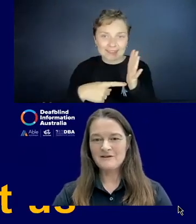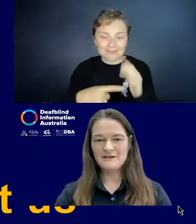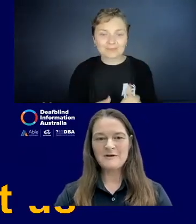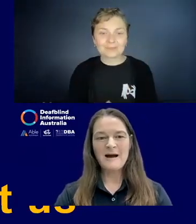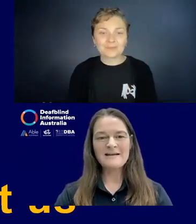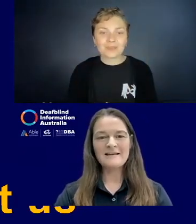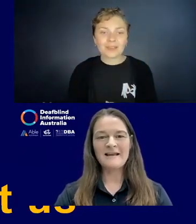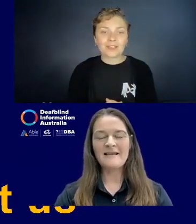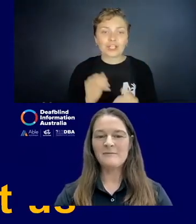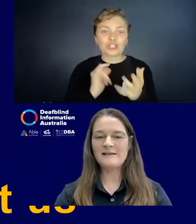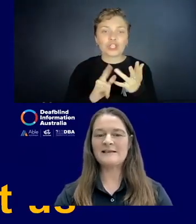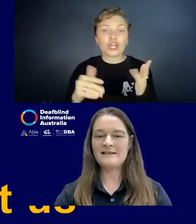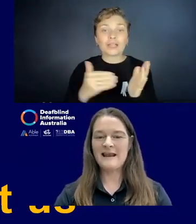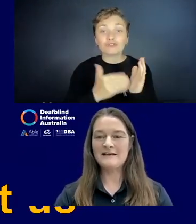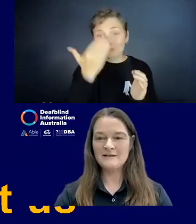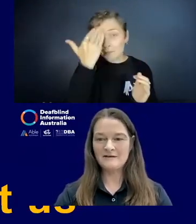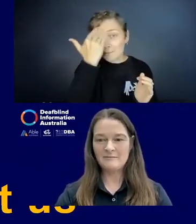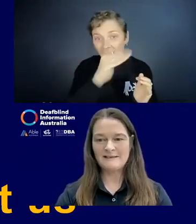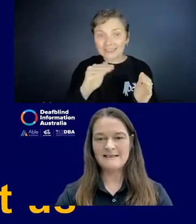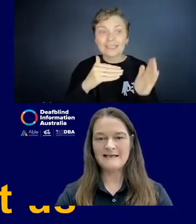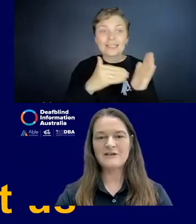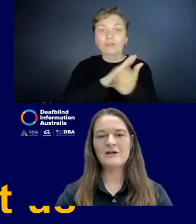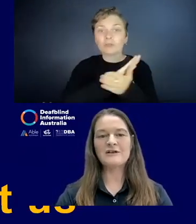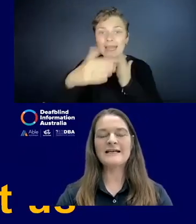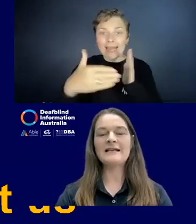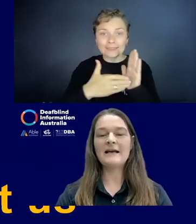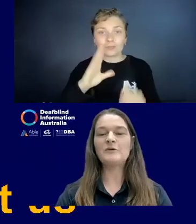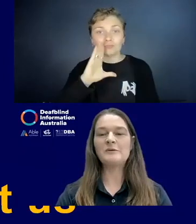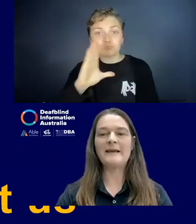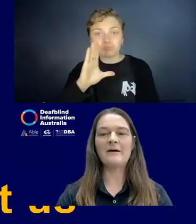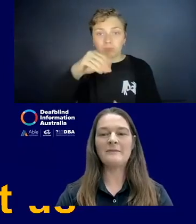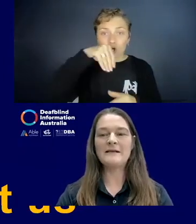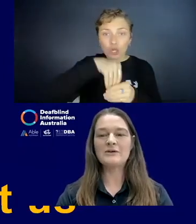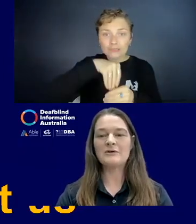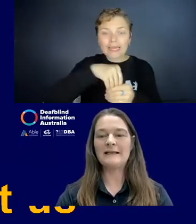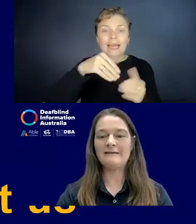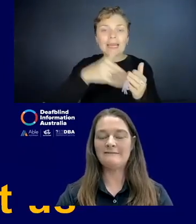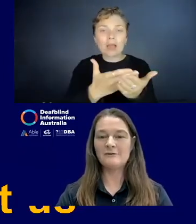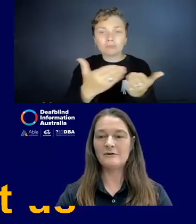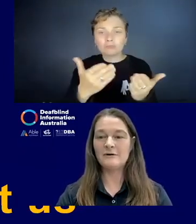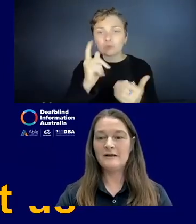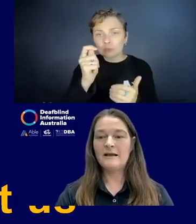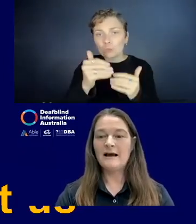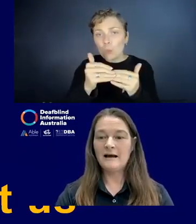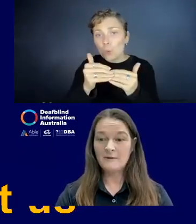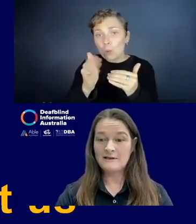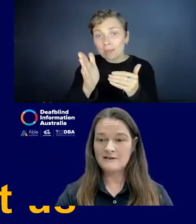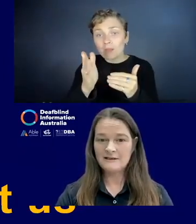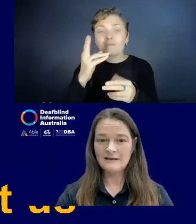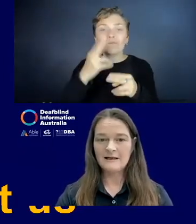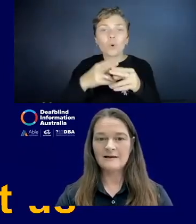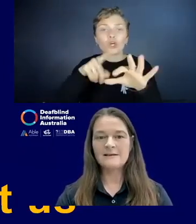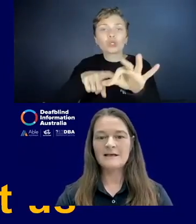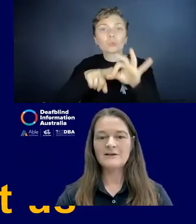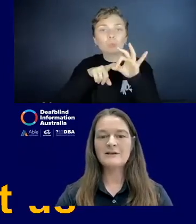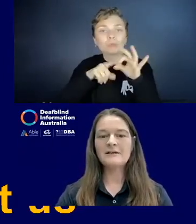So just a reminder then, that brings us to the end of the presentation content, and we will be opening shortly for question